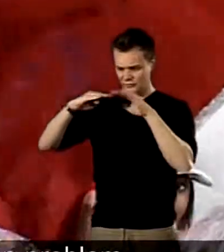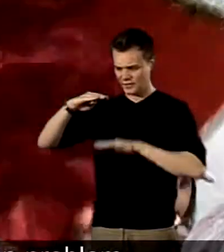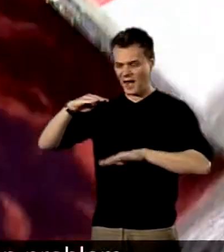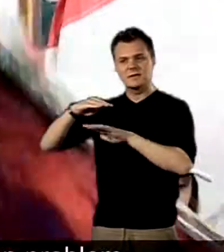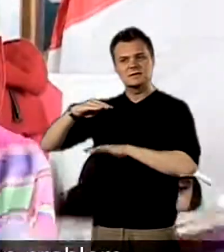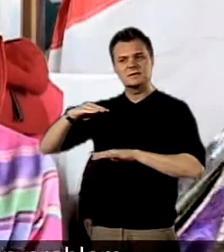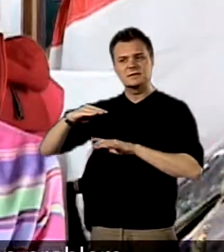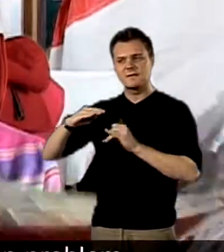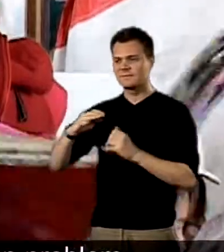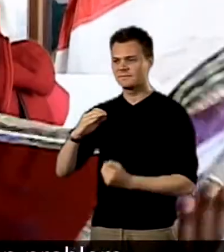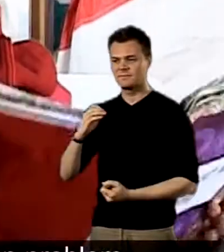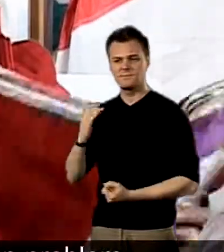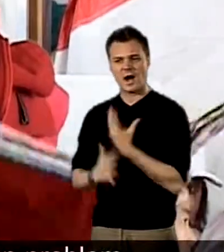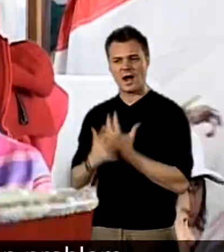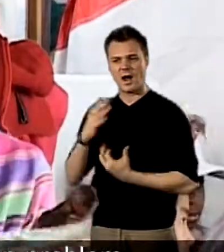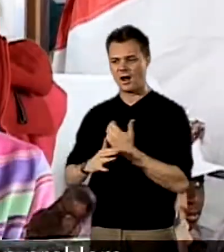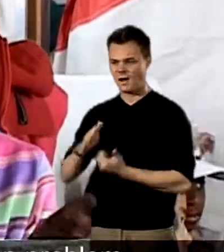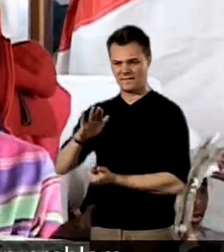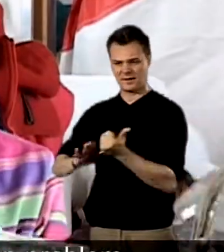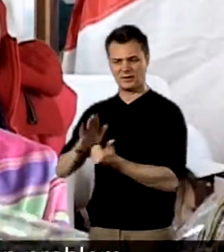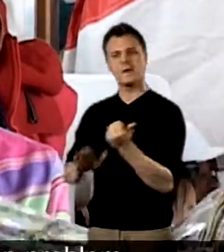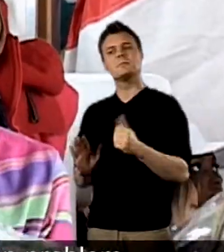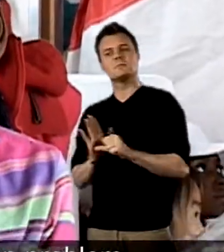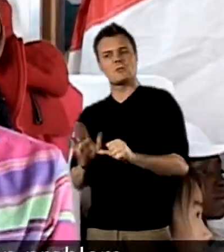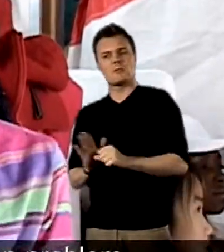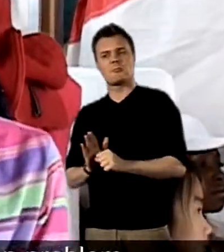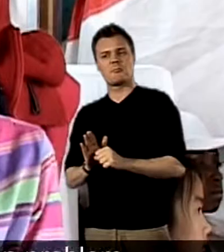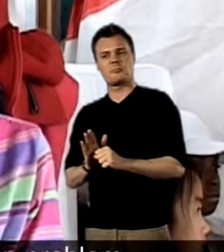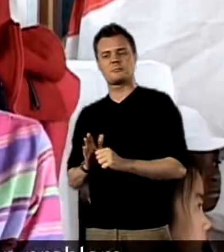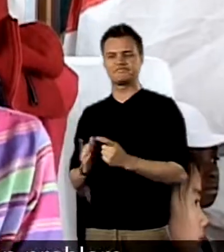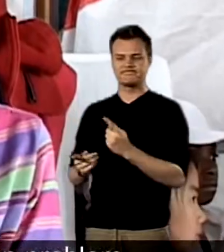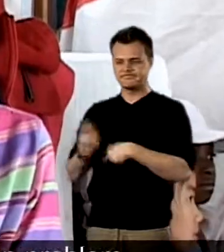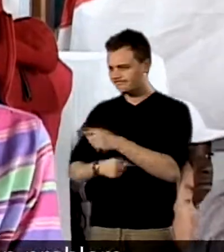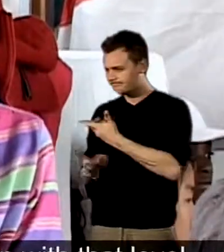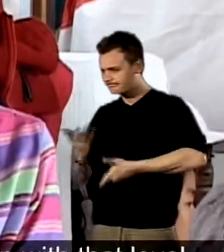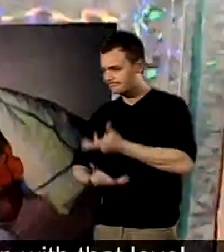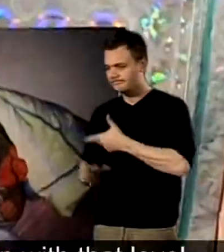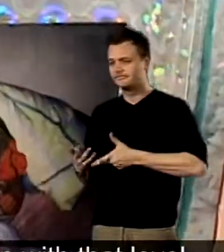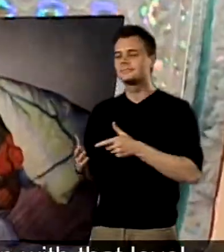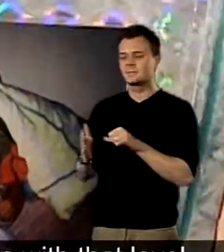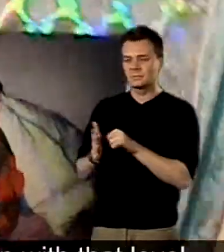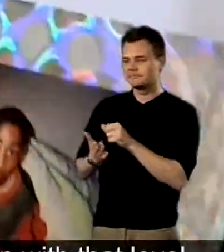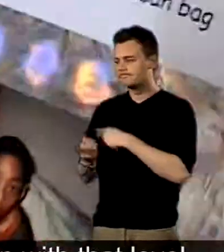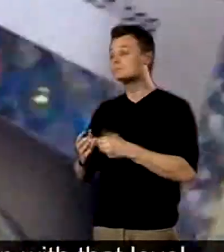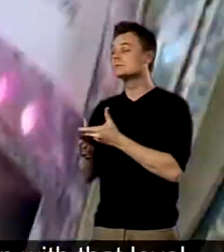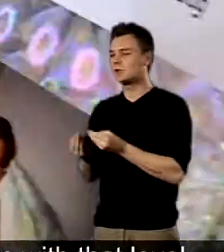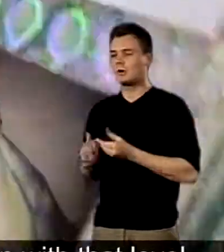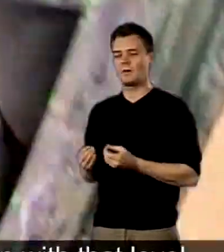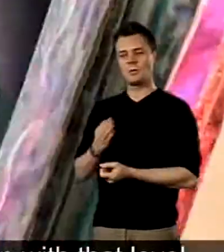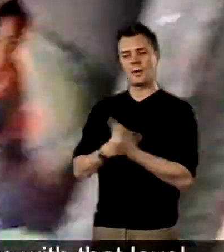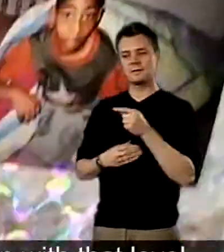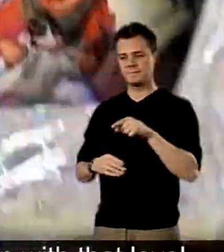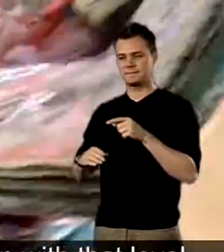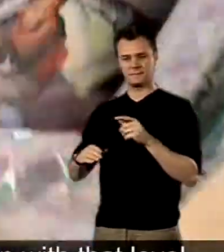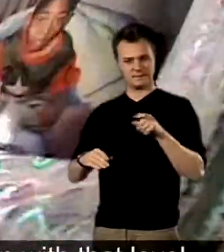downstairs in the cabins in a fire. So we then problem solved it. And so what happens is on those occasions when they're children with